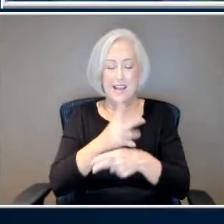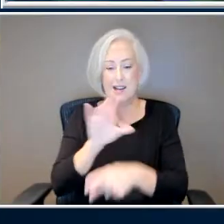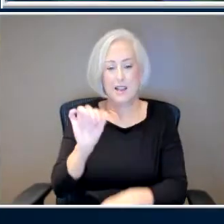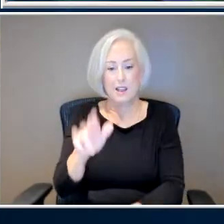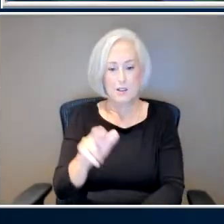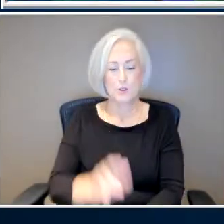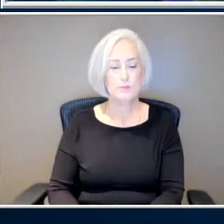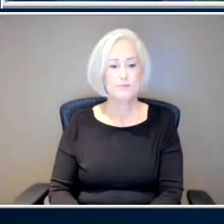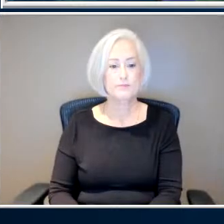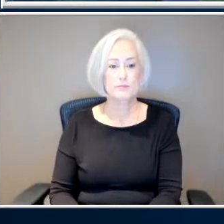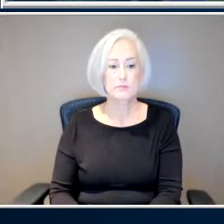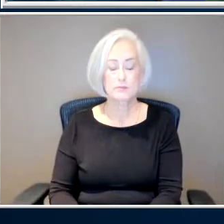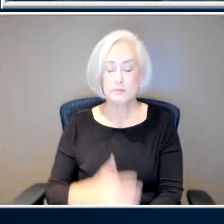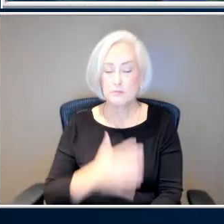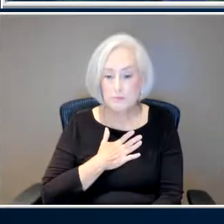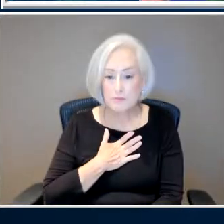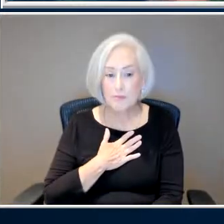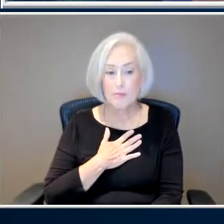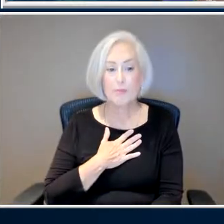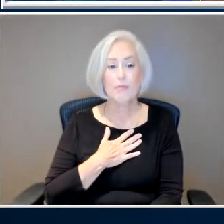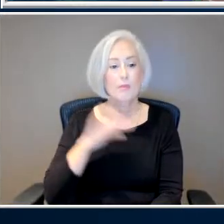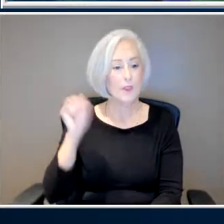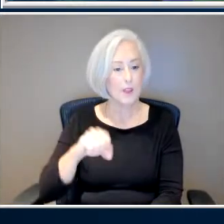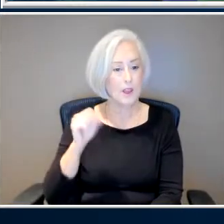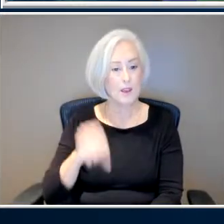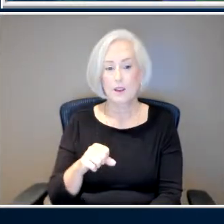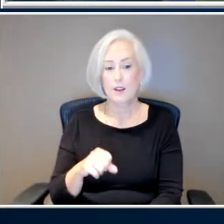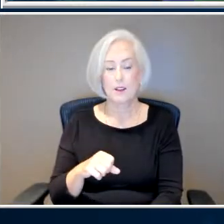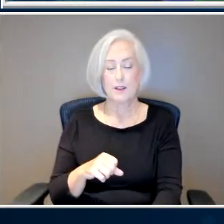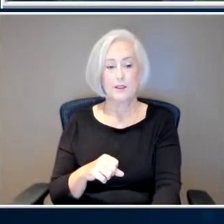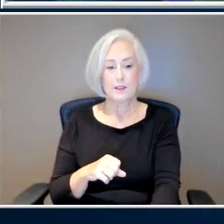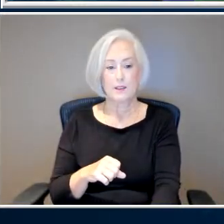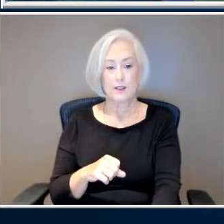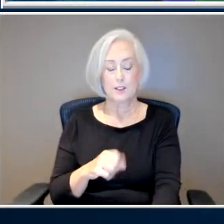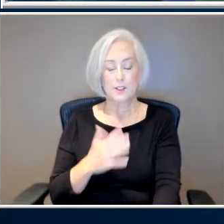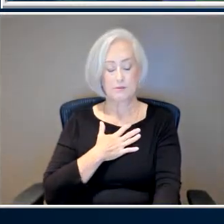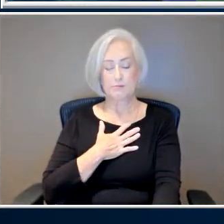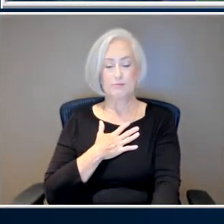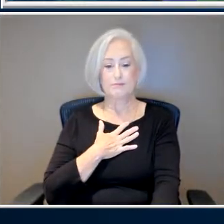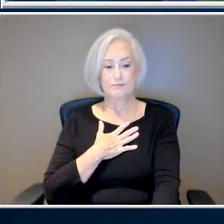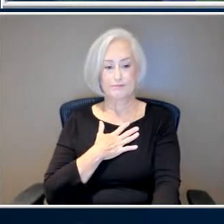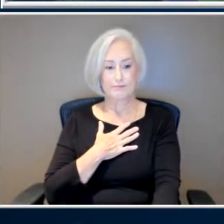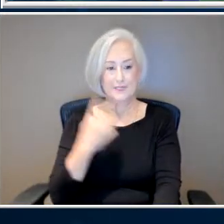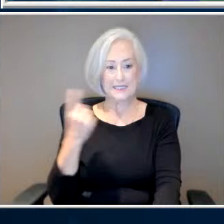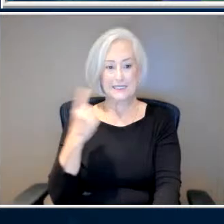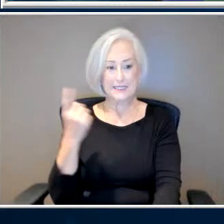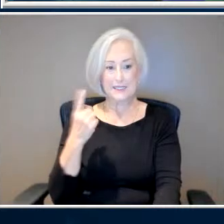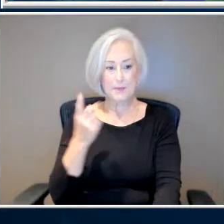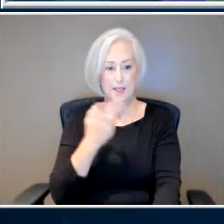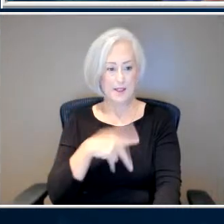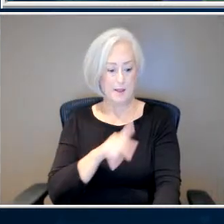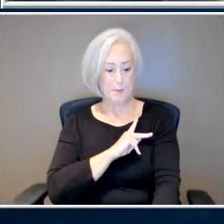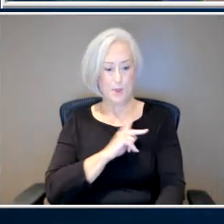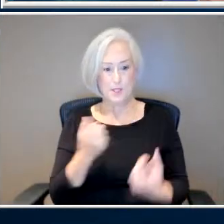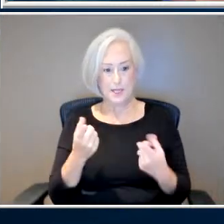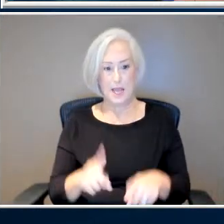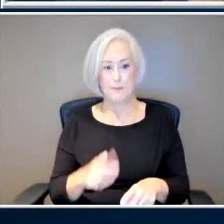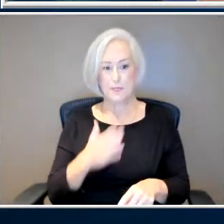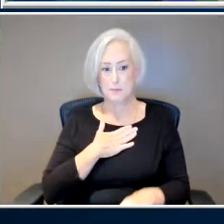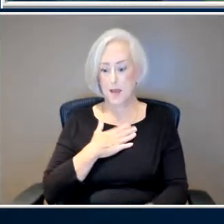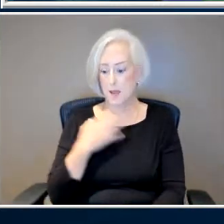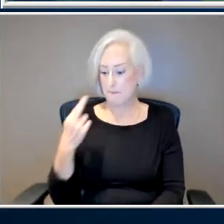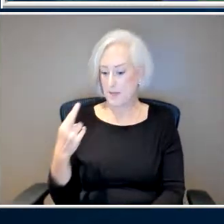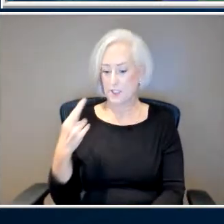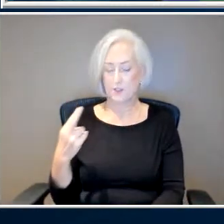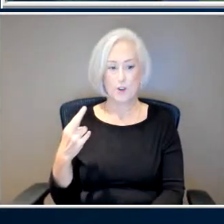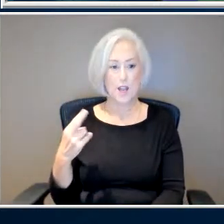Oh, completely. You just sparked something that's personally happening to one of my best friends. She got